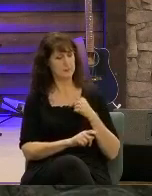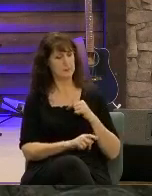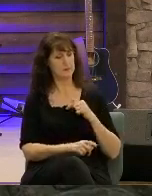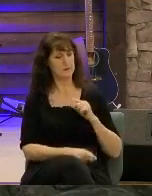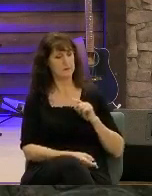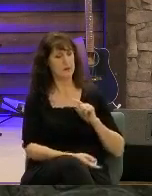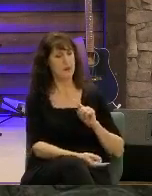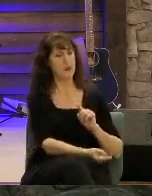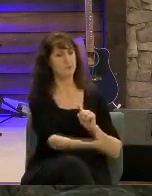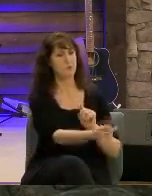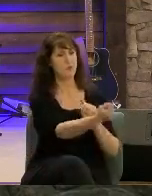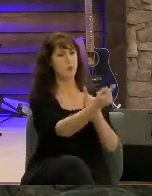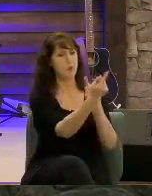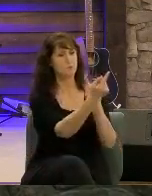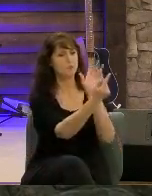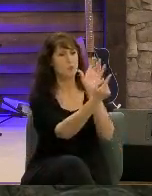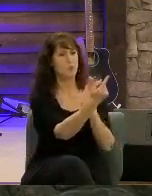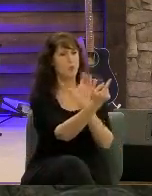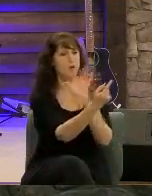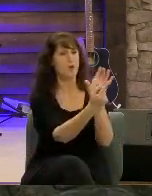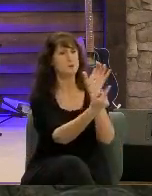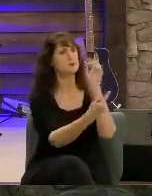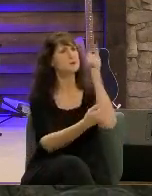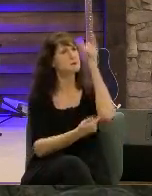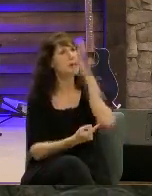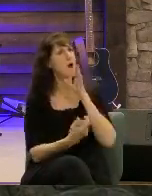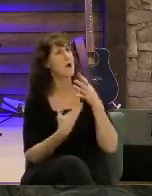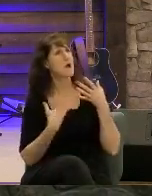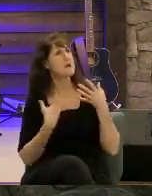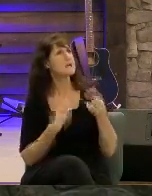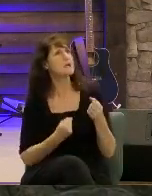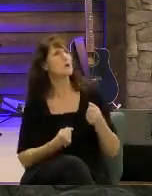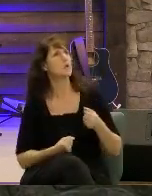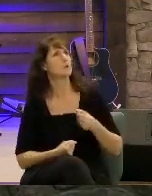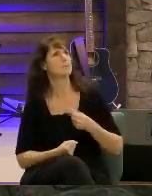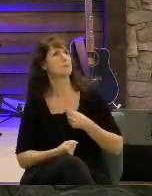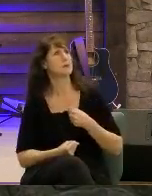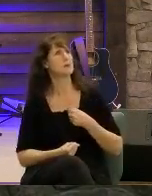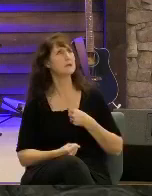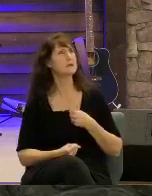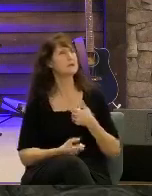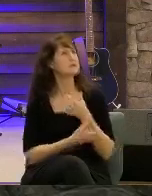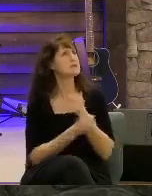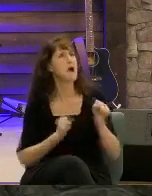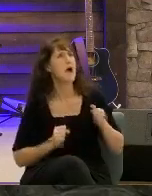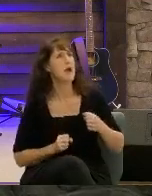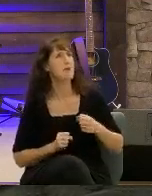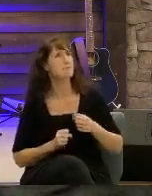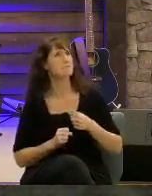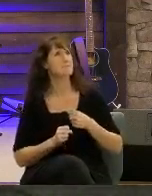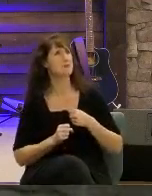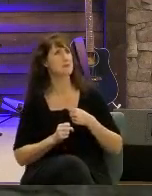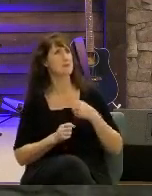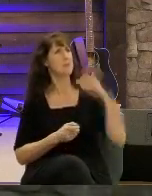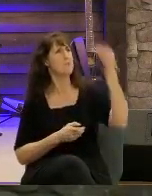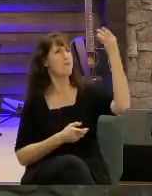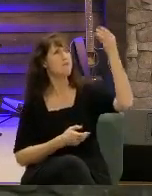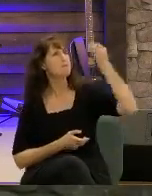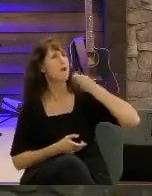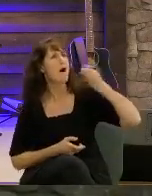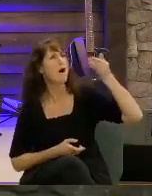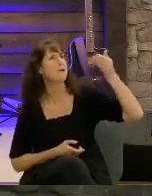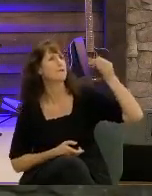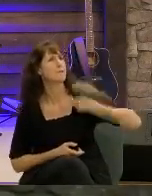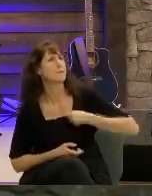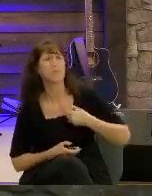with, you know, Lord, heal me. Whoever you are, heal me. Lord, save me. Lord, provide for me.